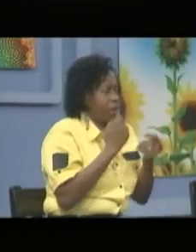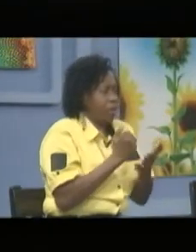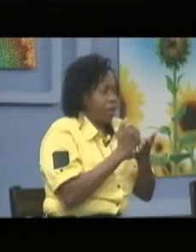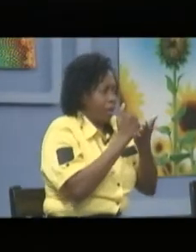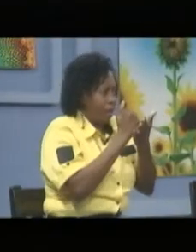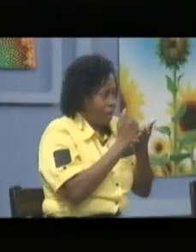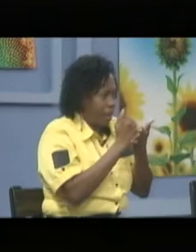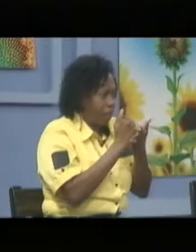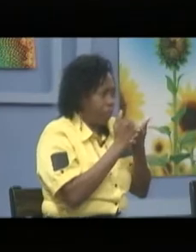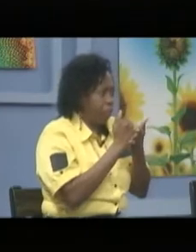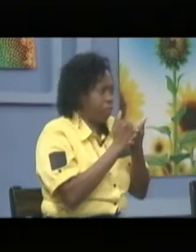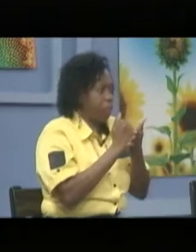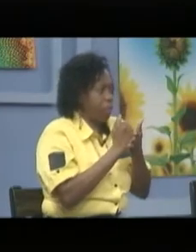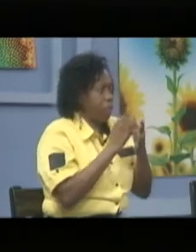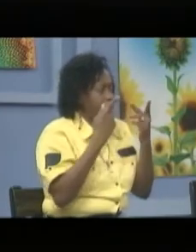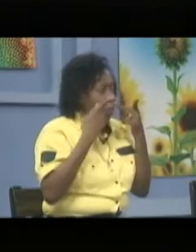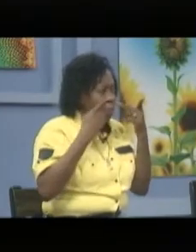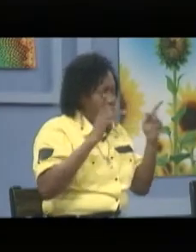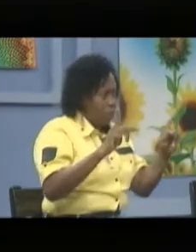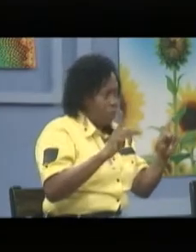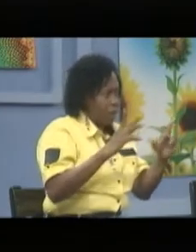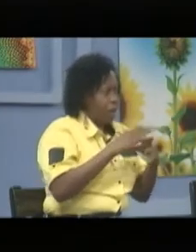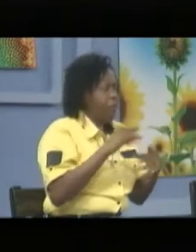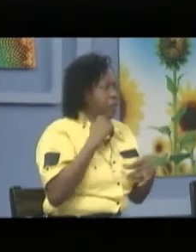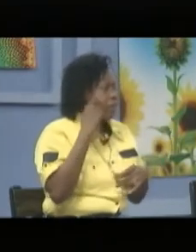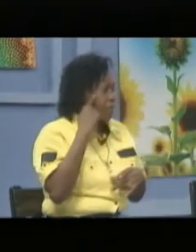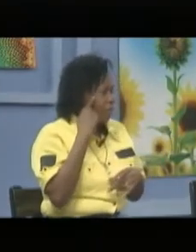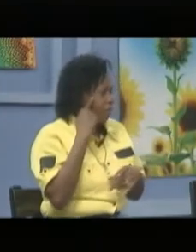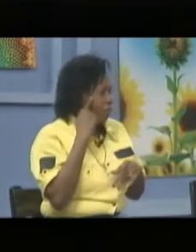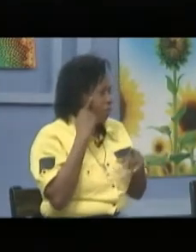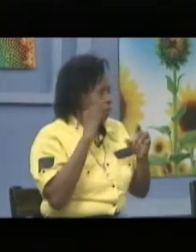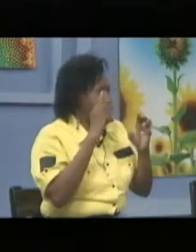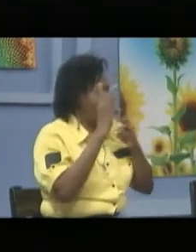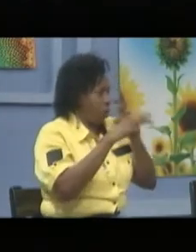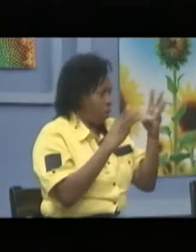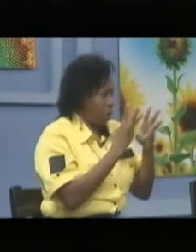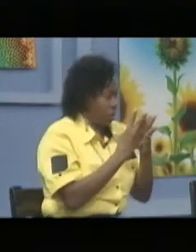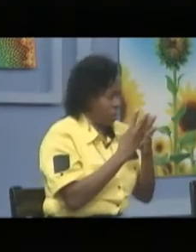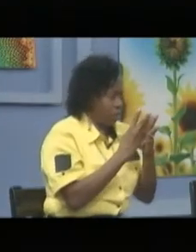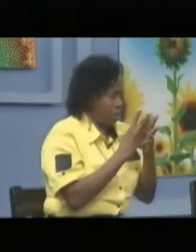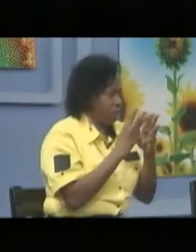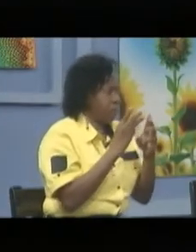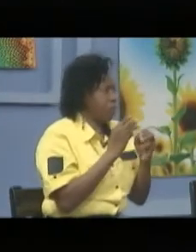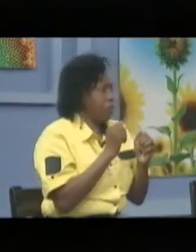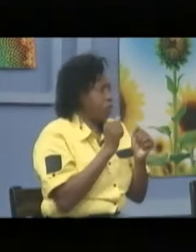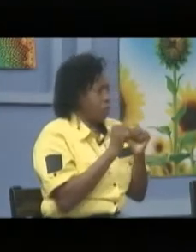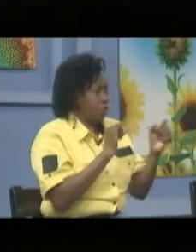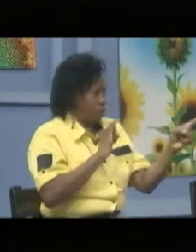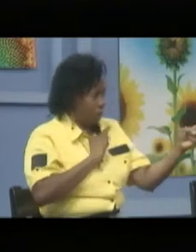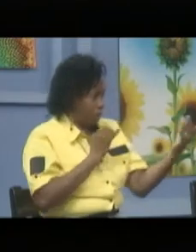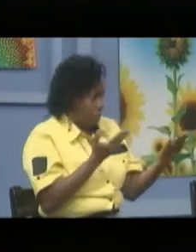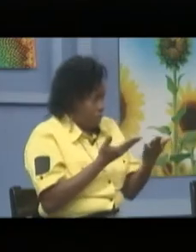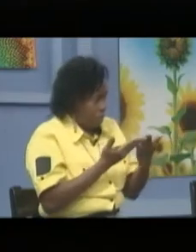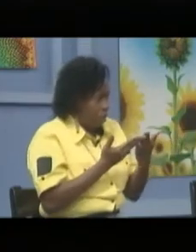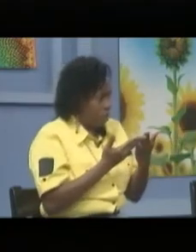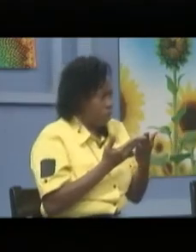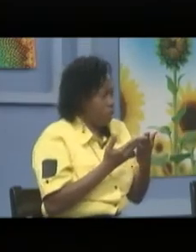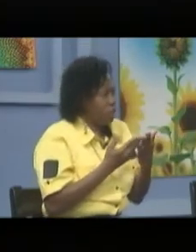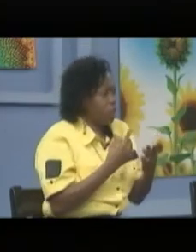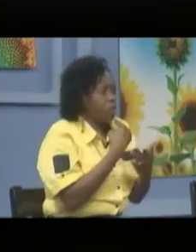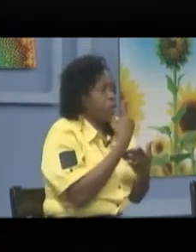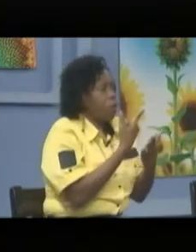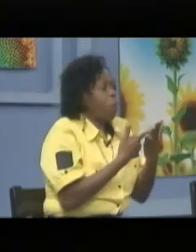the general public and the Deaf society. So, I'm here to give a hint of what's to come